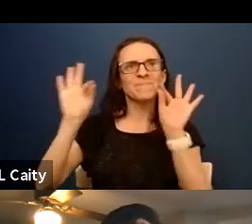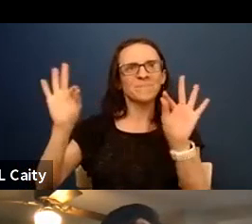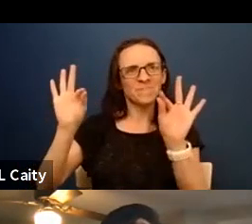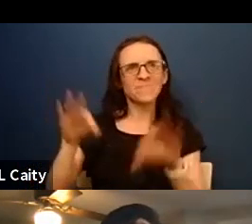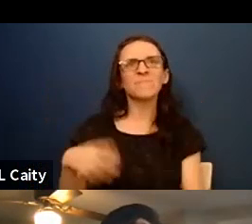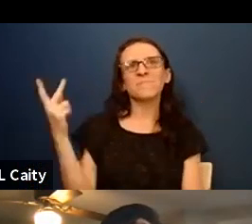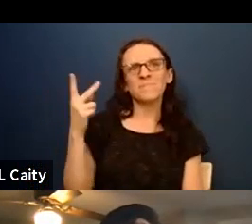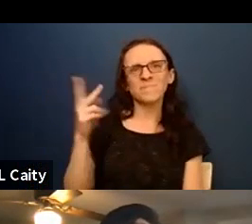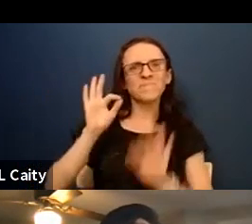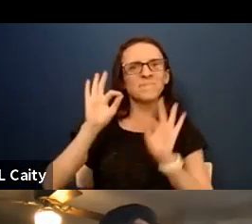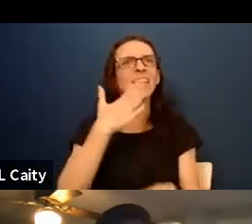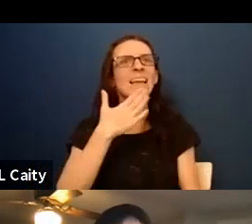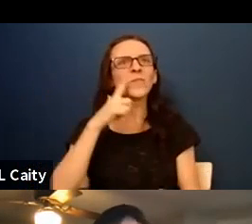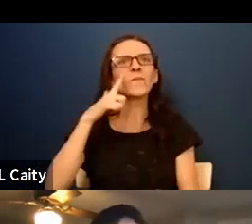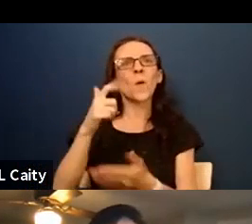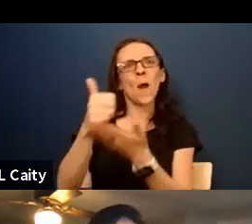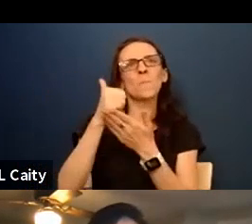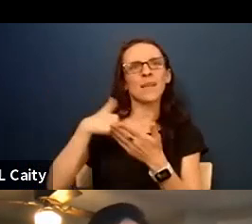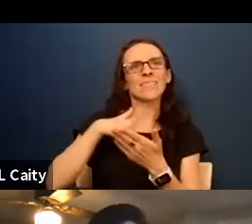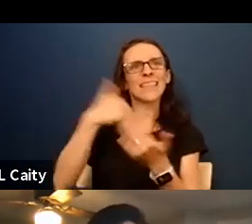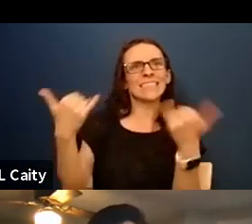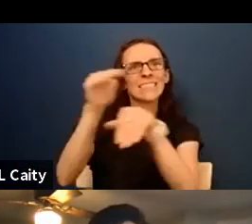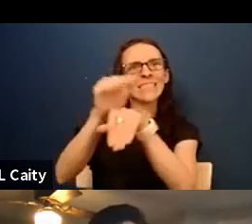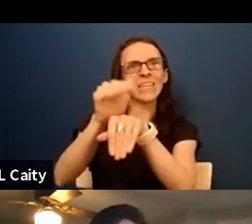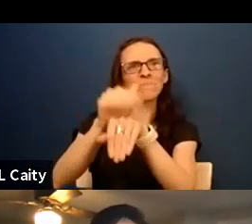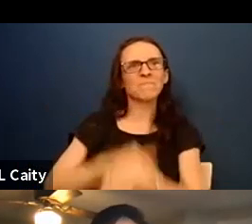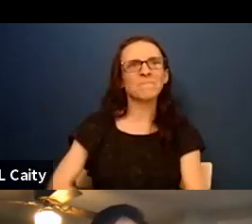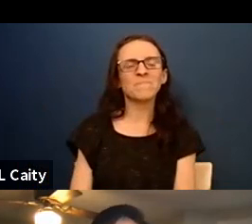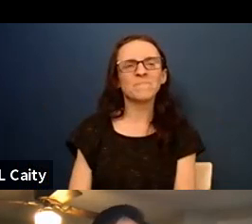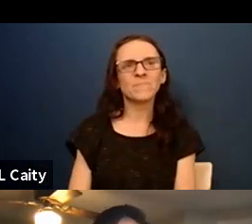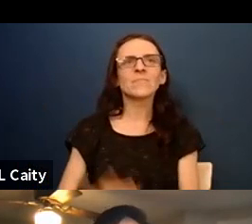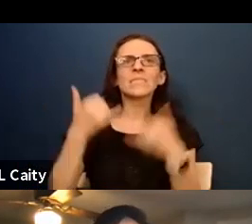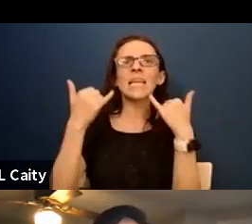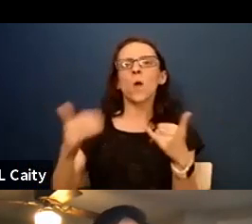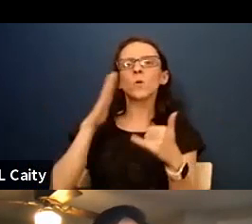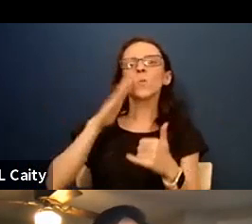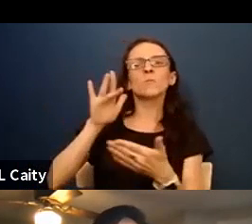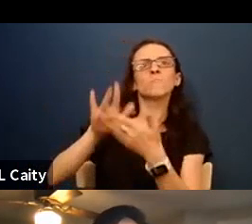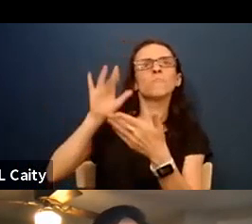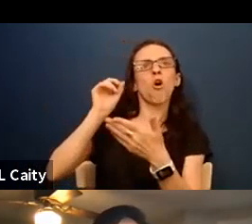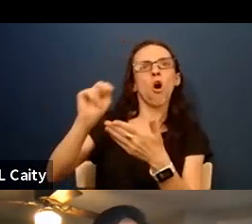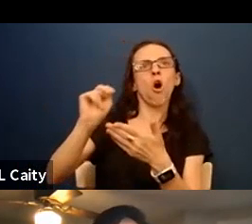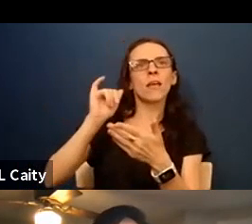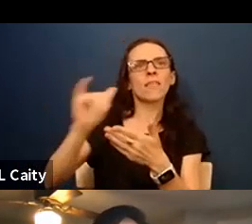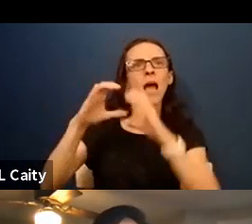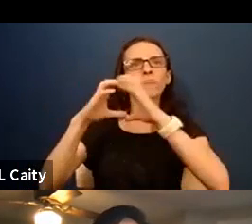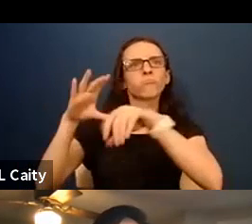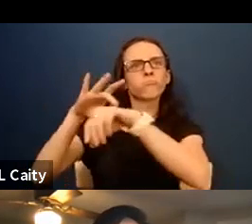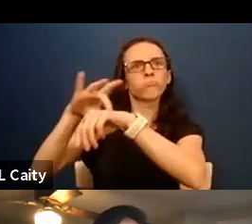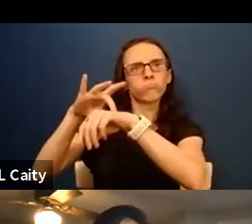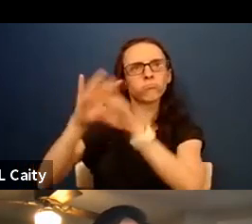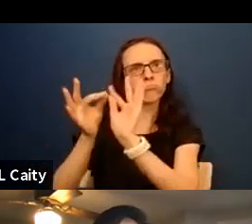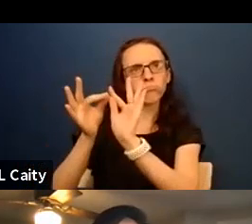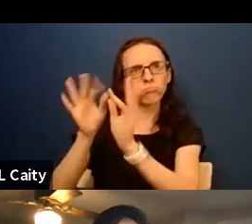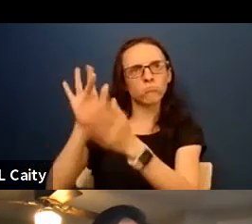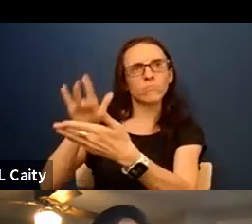for assisting us this evening. We will now activate the interpretation icon at the bottom of the